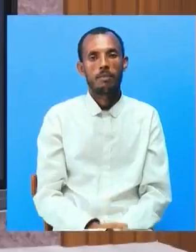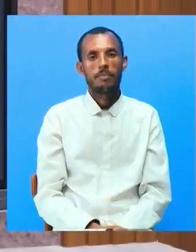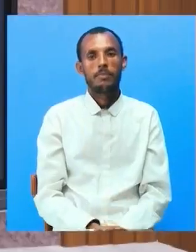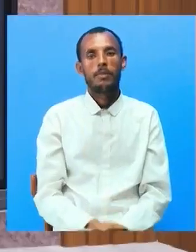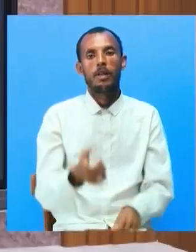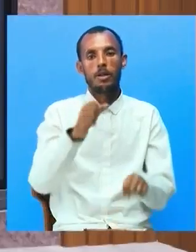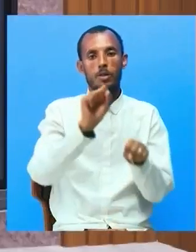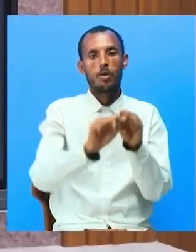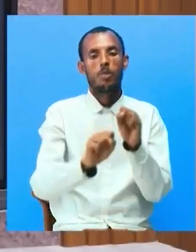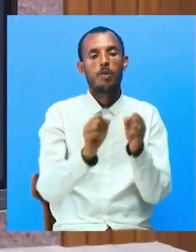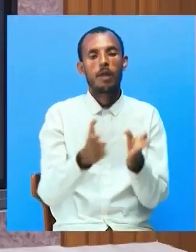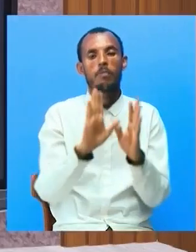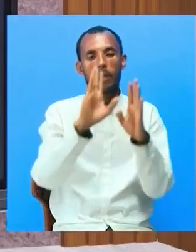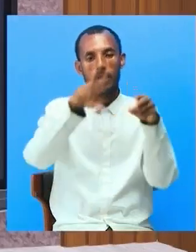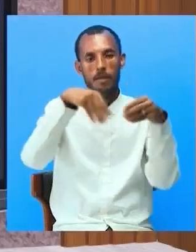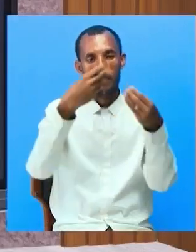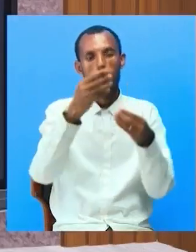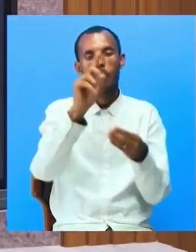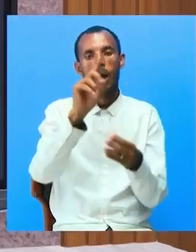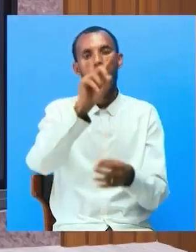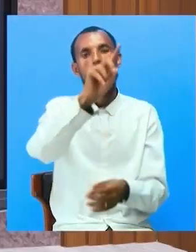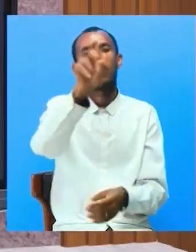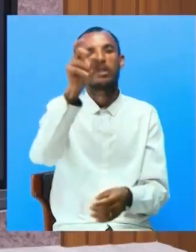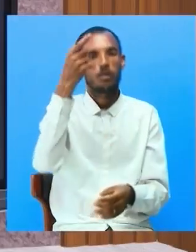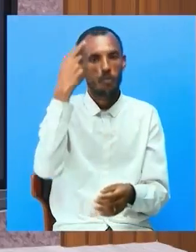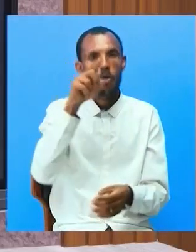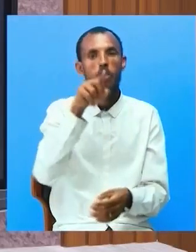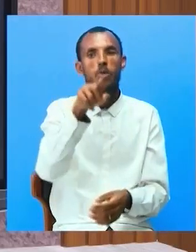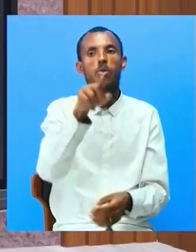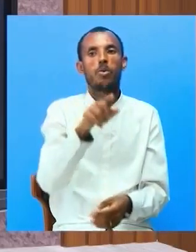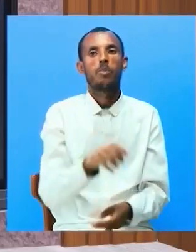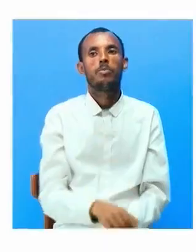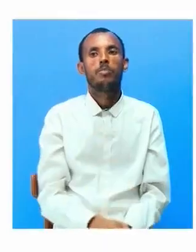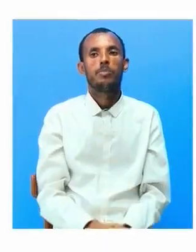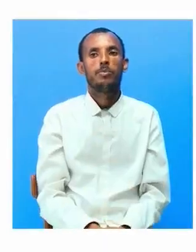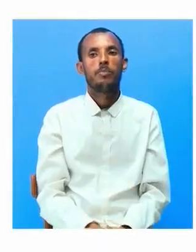-8. So, let me give you one question for you.